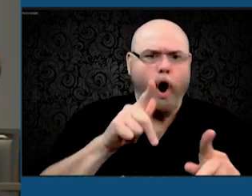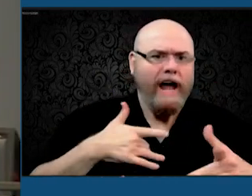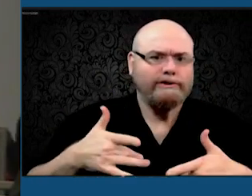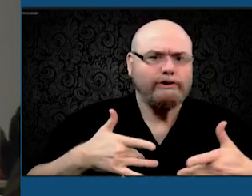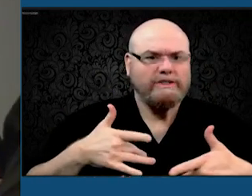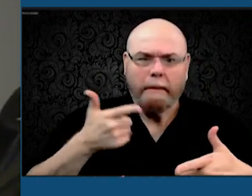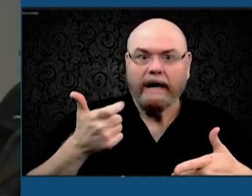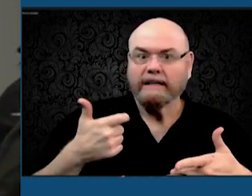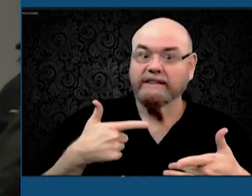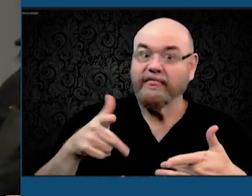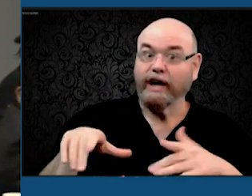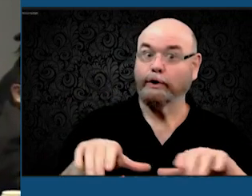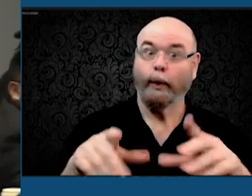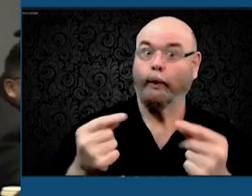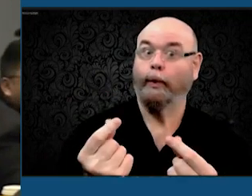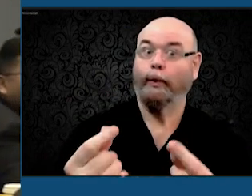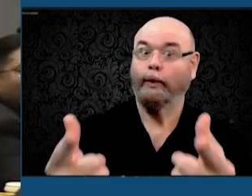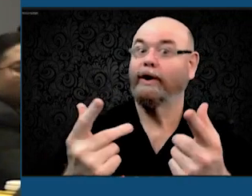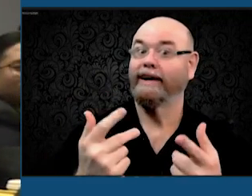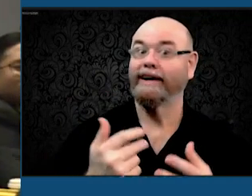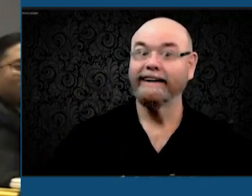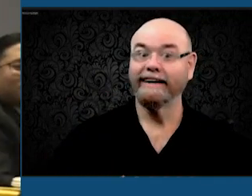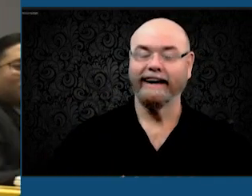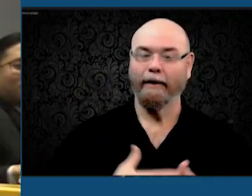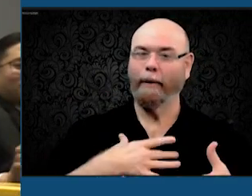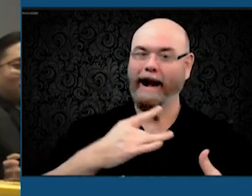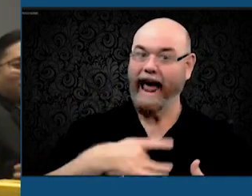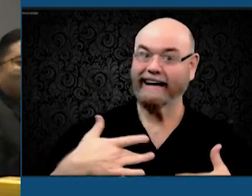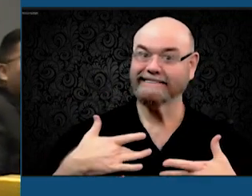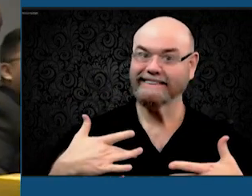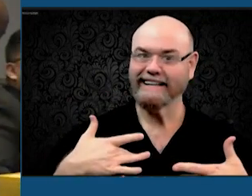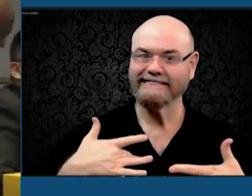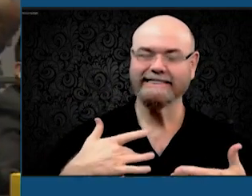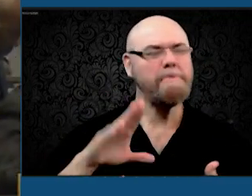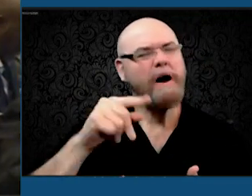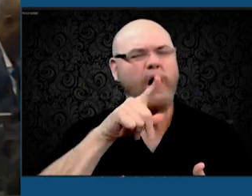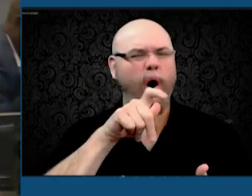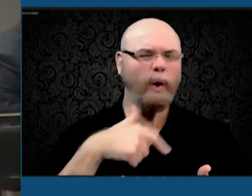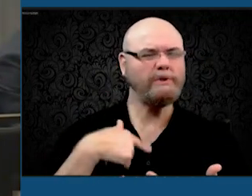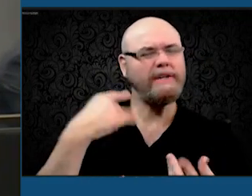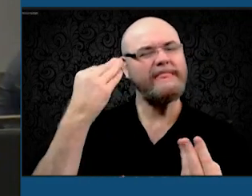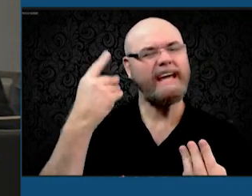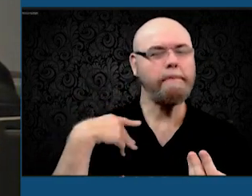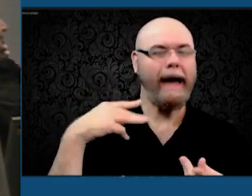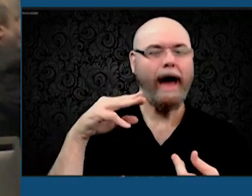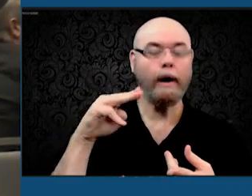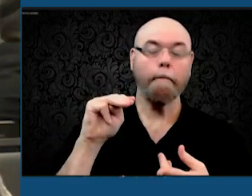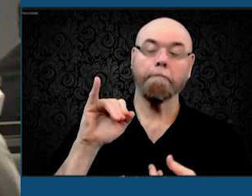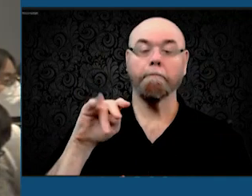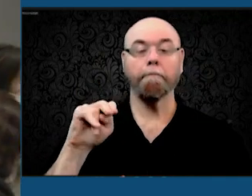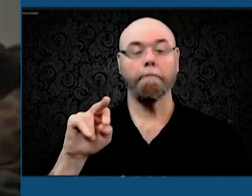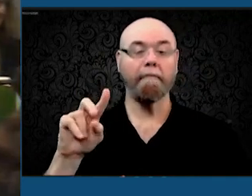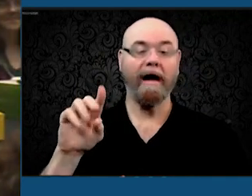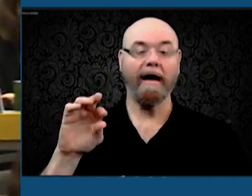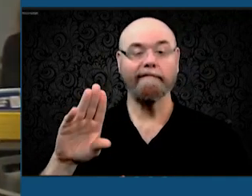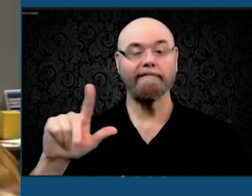anxiety. The people who are interested in mindfulness all the time, like, we don't want you just like breathing and relaxing all the time. We want you to